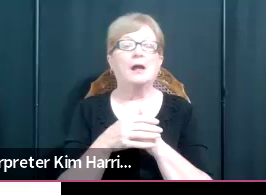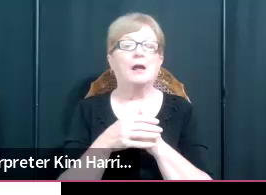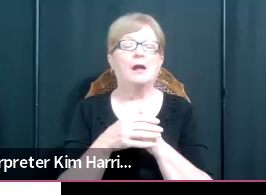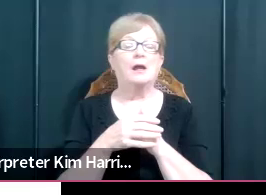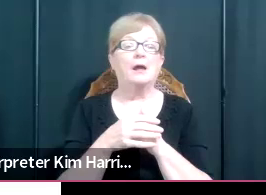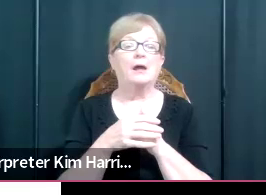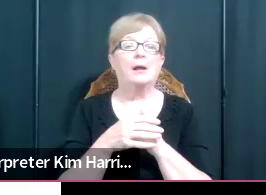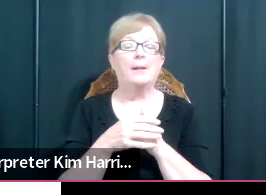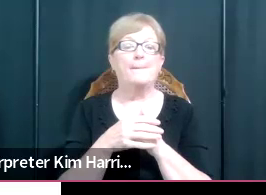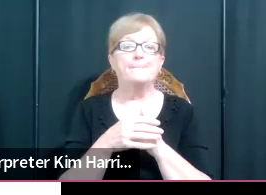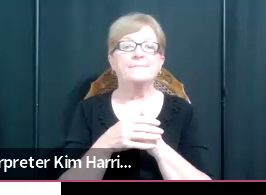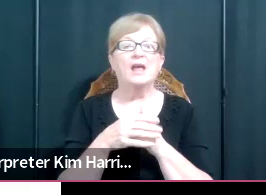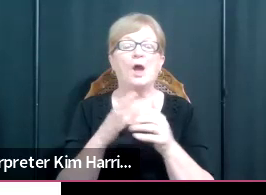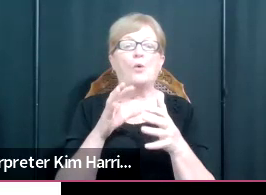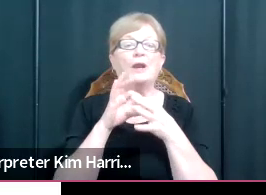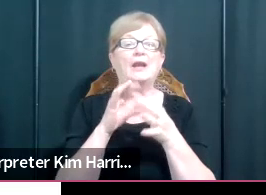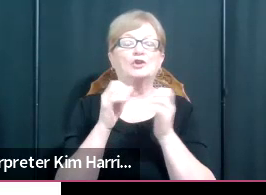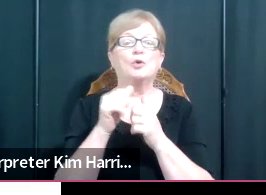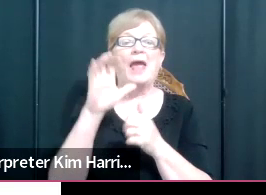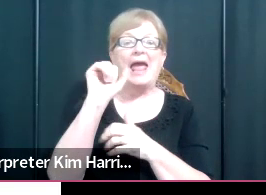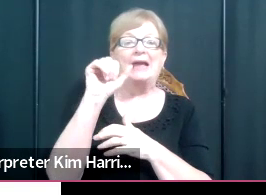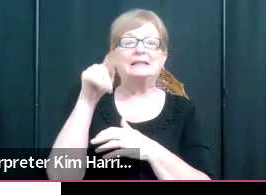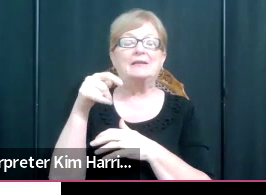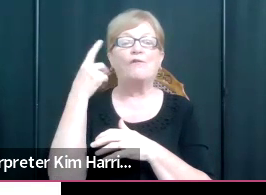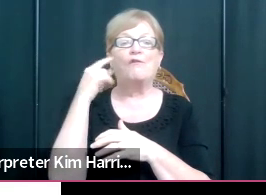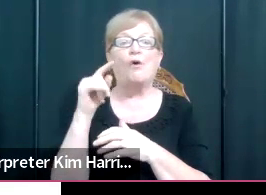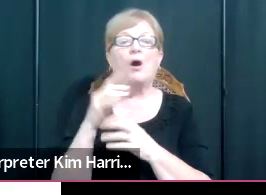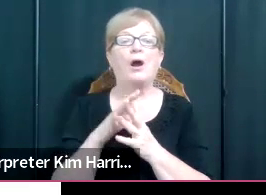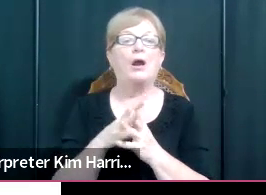on related to AT for